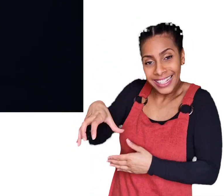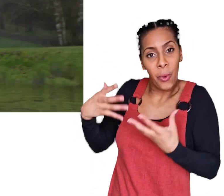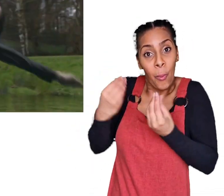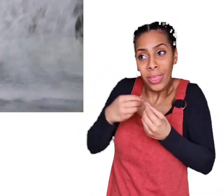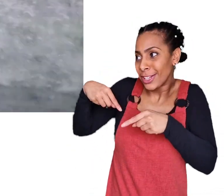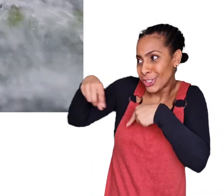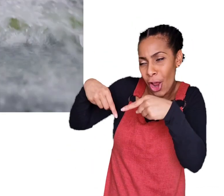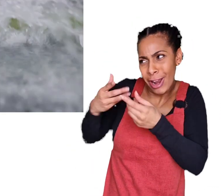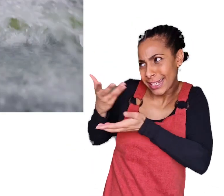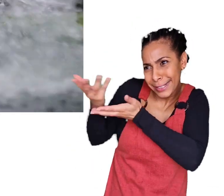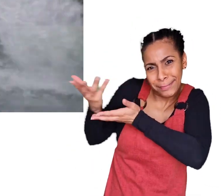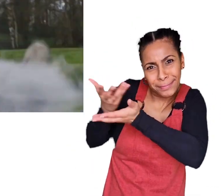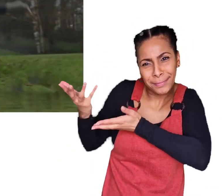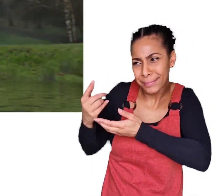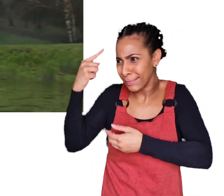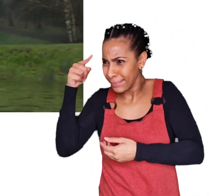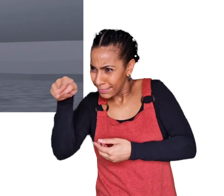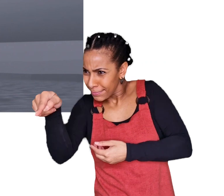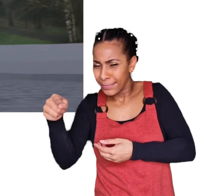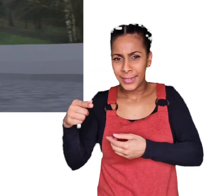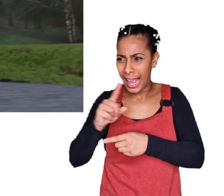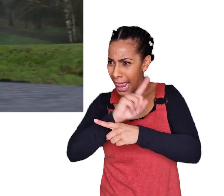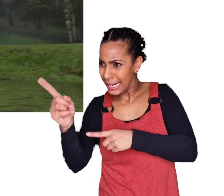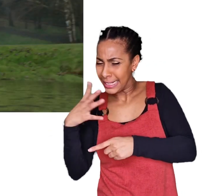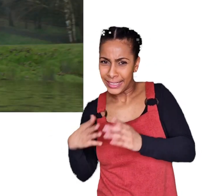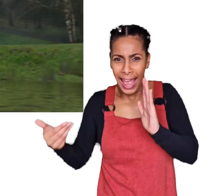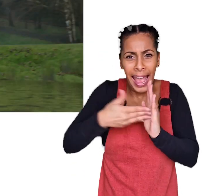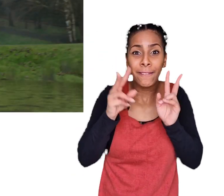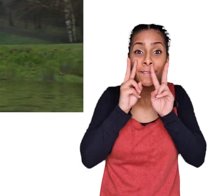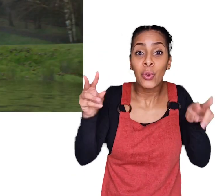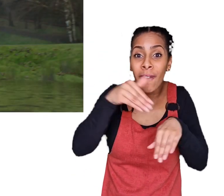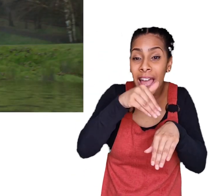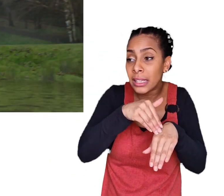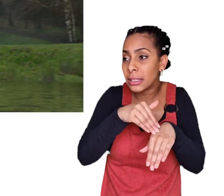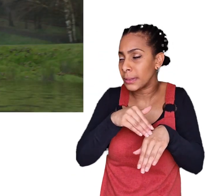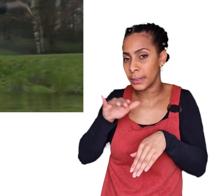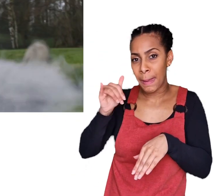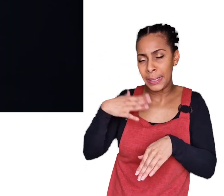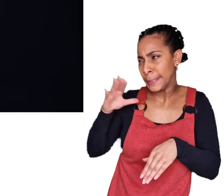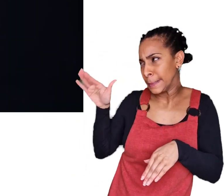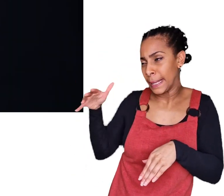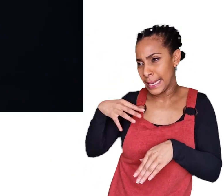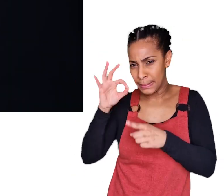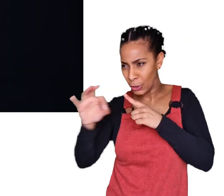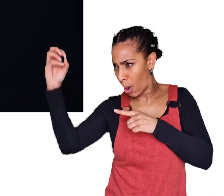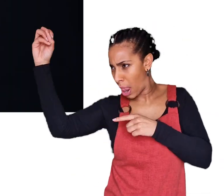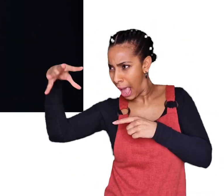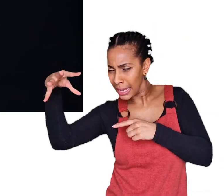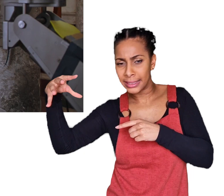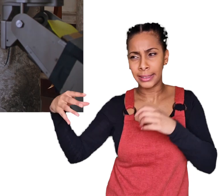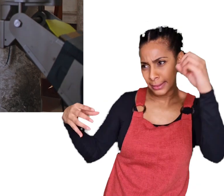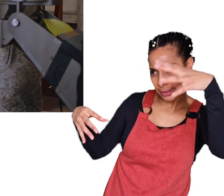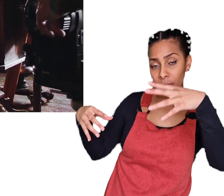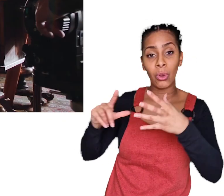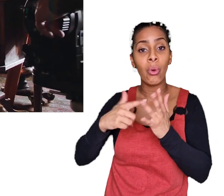something that we know we can add visual effects to later. It might mean that we light it in a special way, or